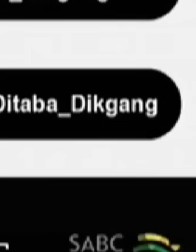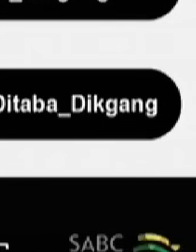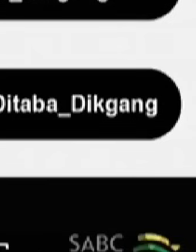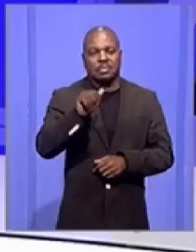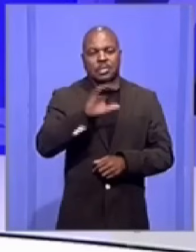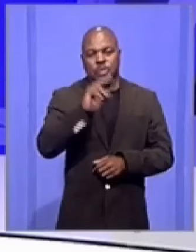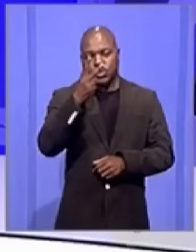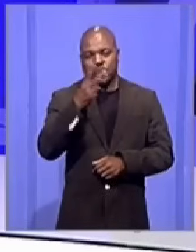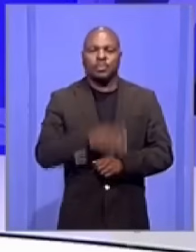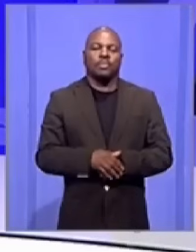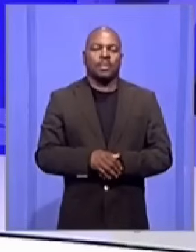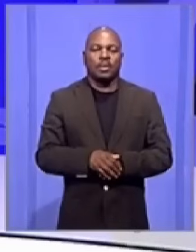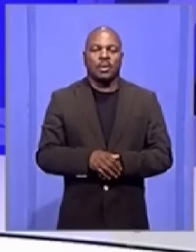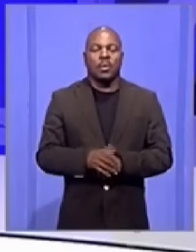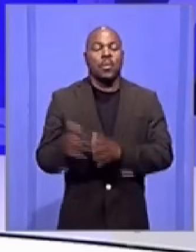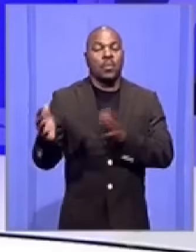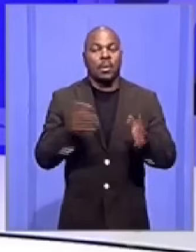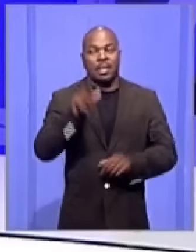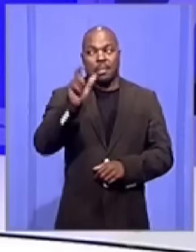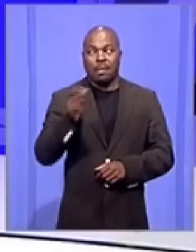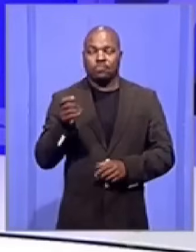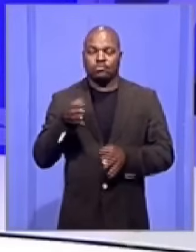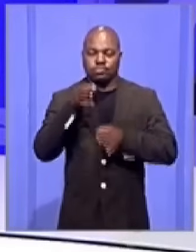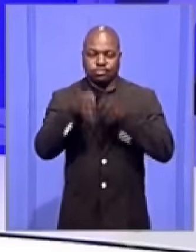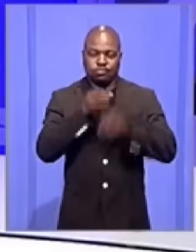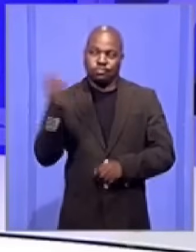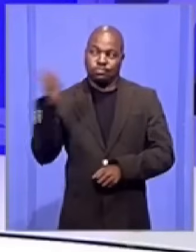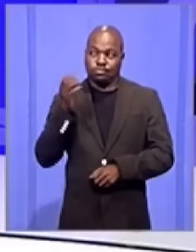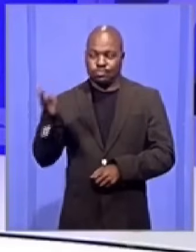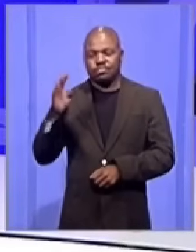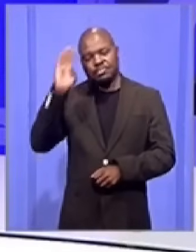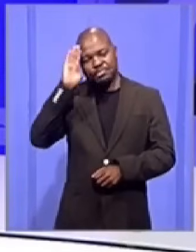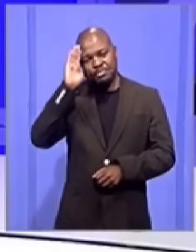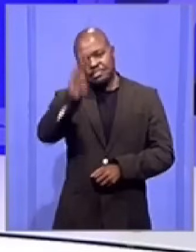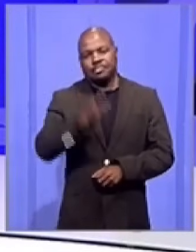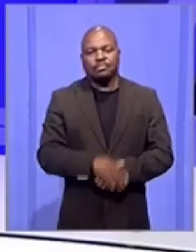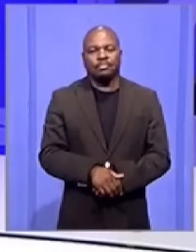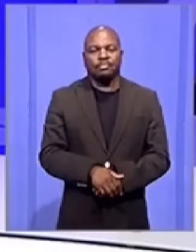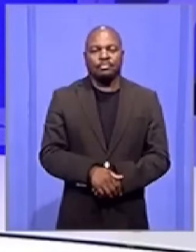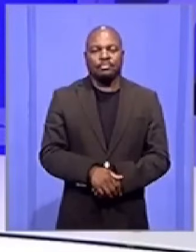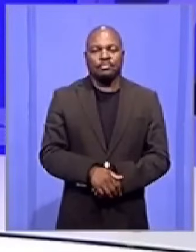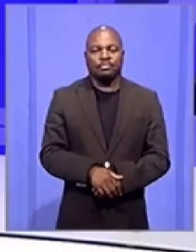go SABC 2 go latela kakanyo ya maemo a boso thobela.